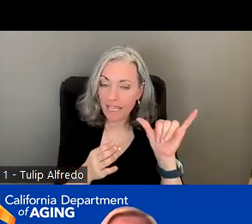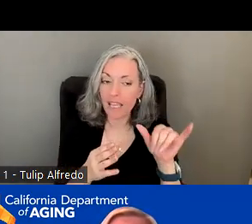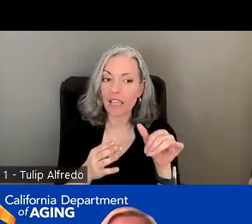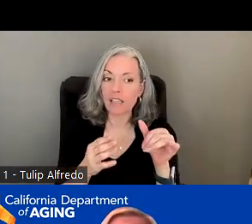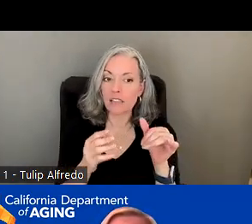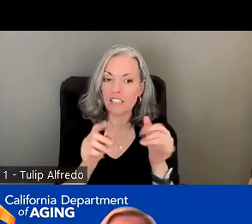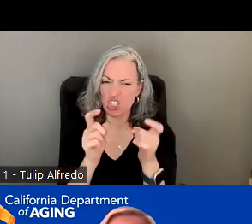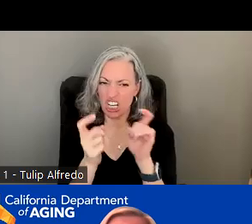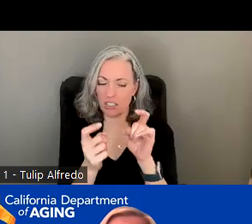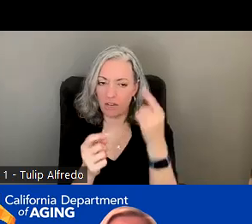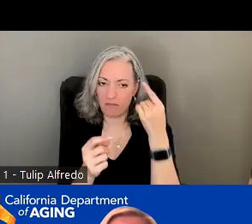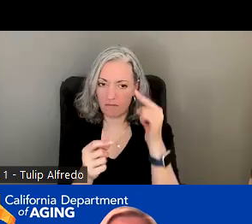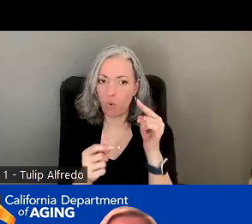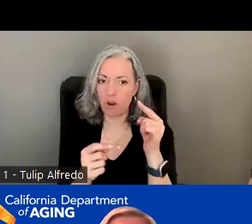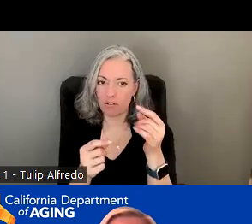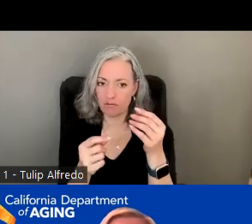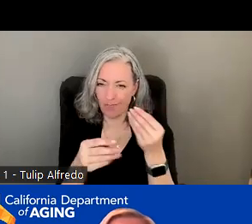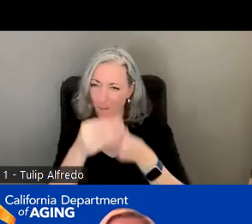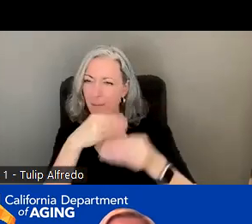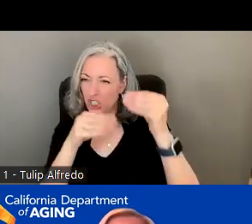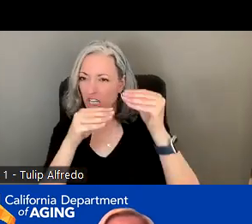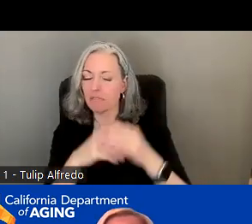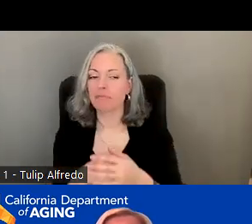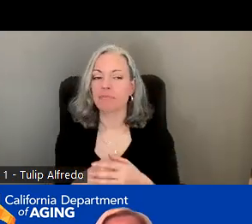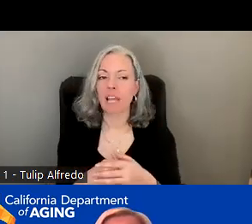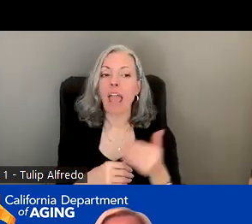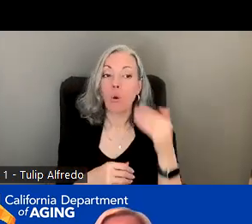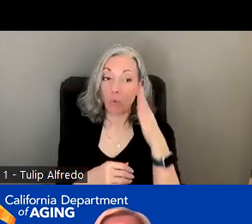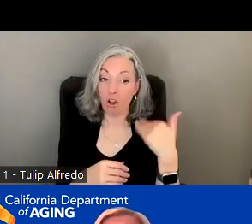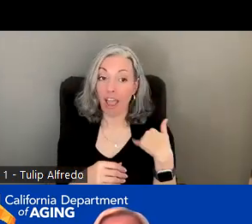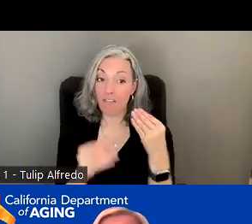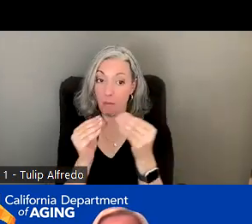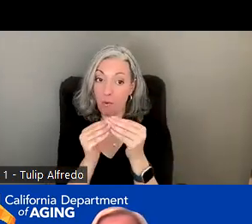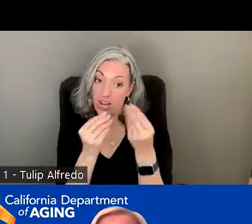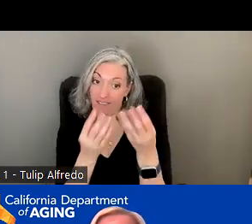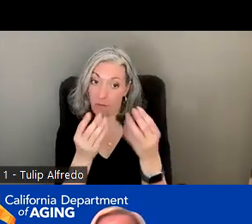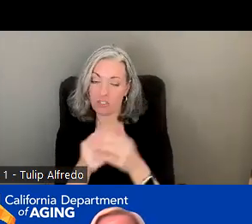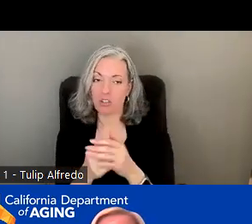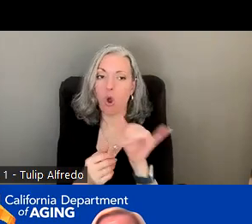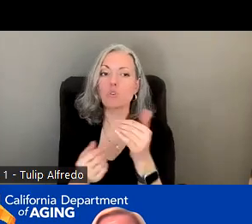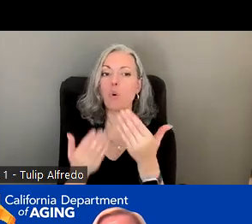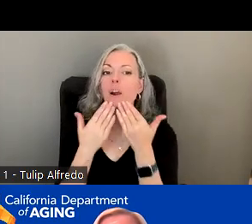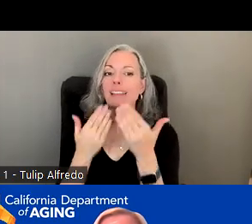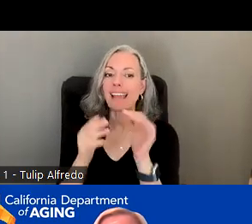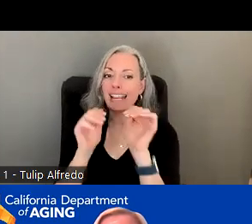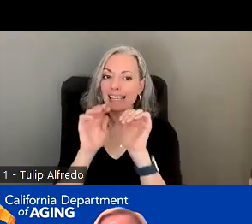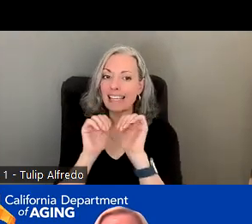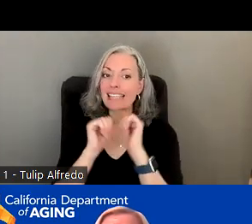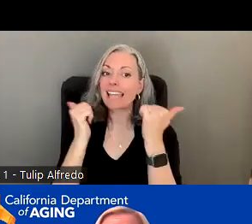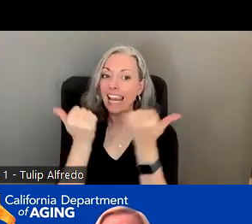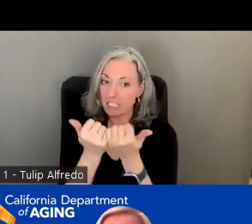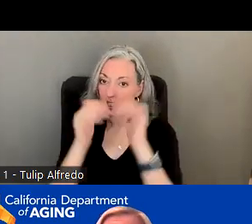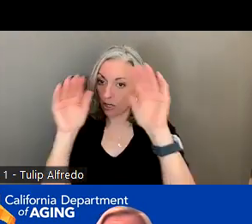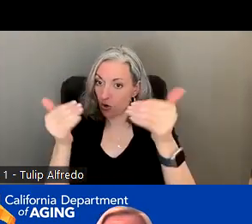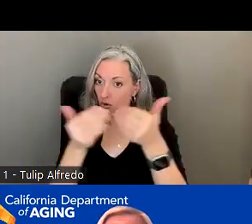May revise, where we'll have more information. I also wanted to thank the agency for introducing